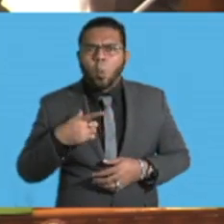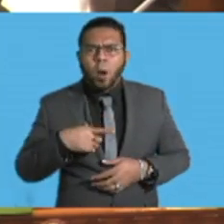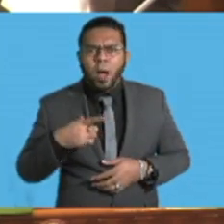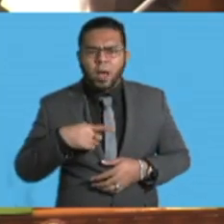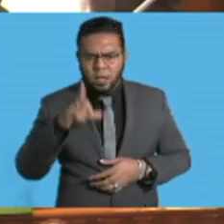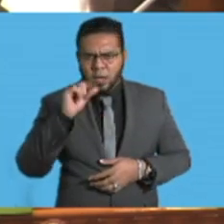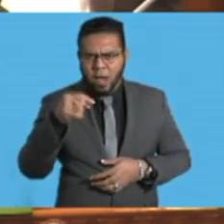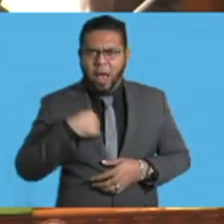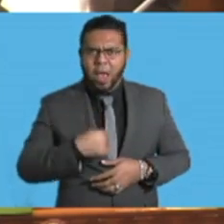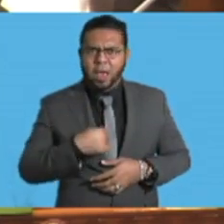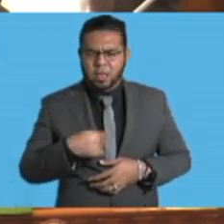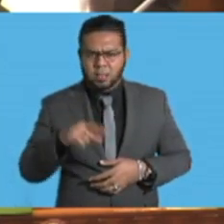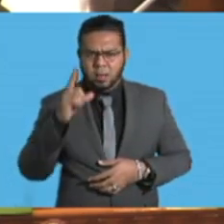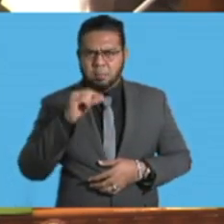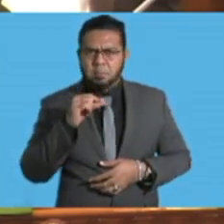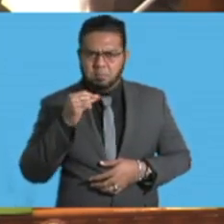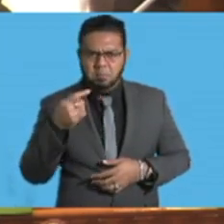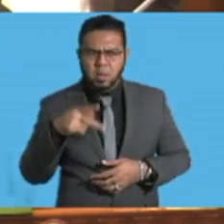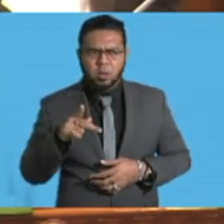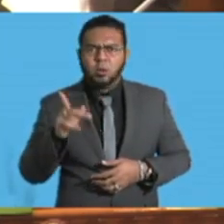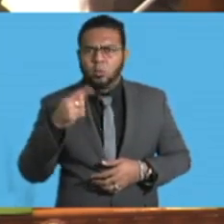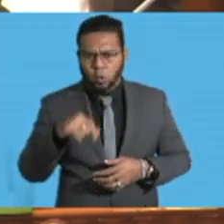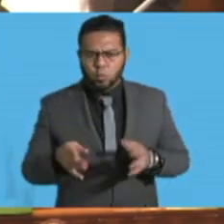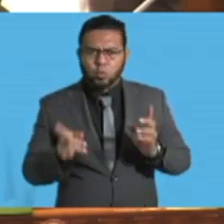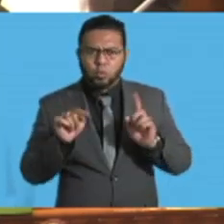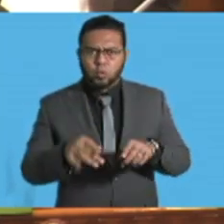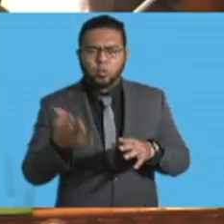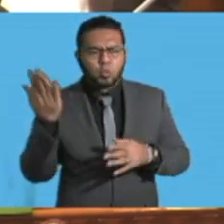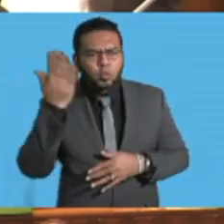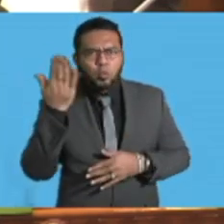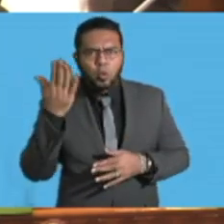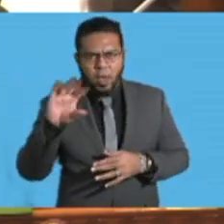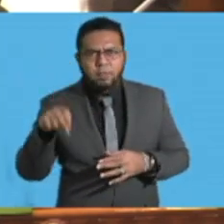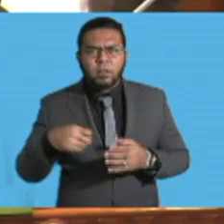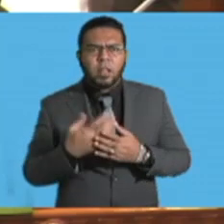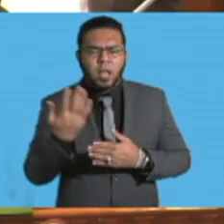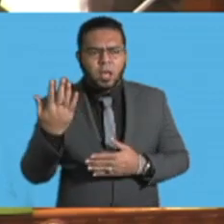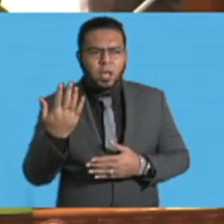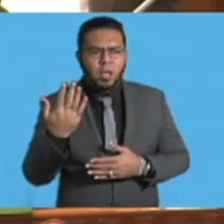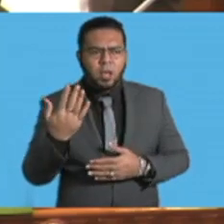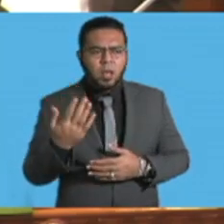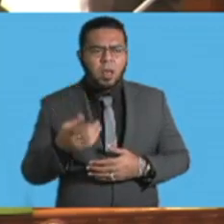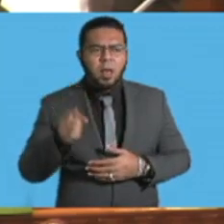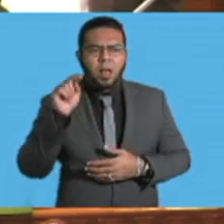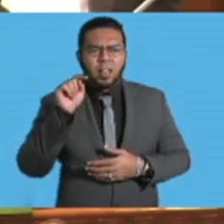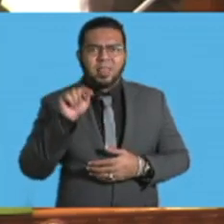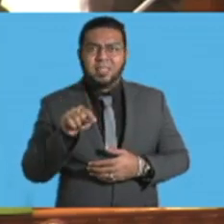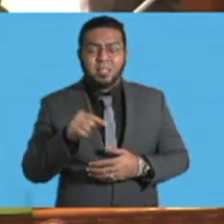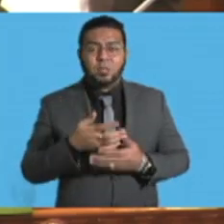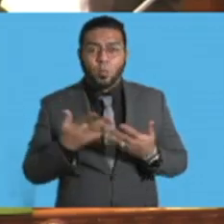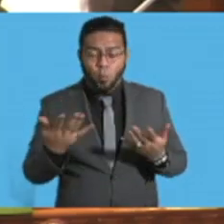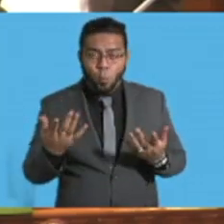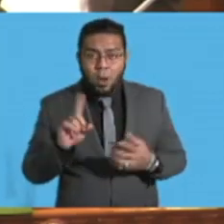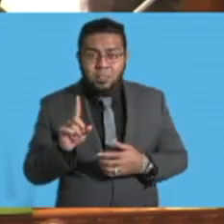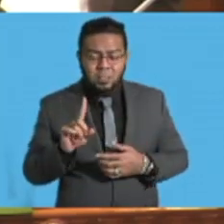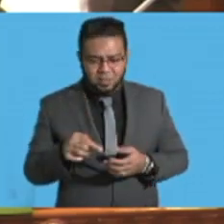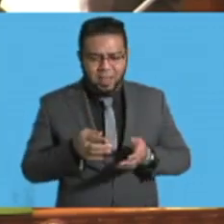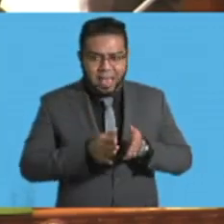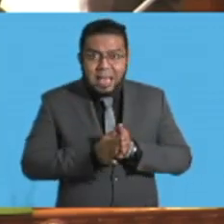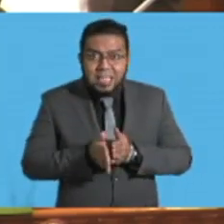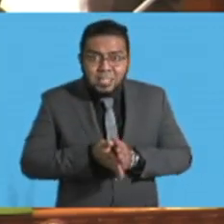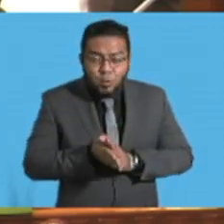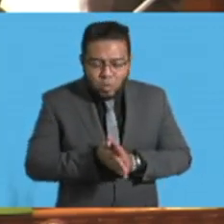I as a parent be responsible enough to send them at least to school every day?" This is what inspiration means through